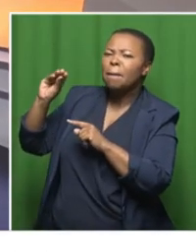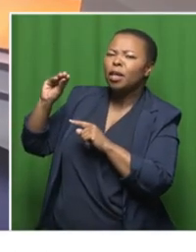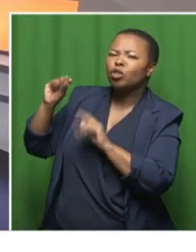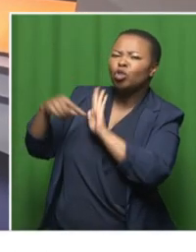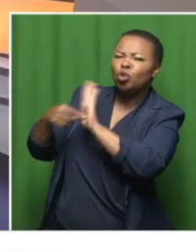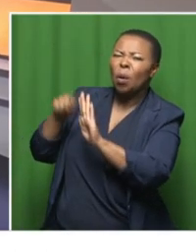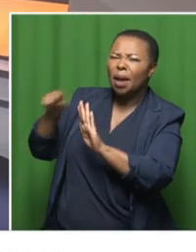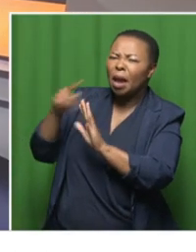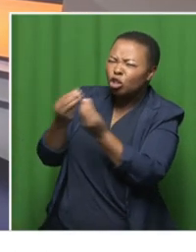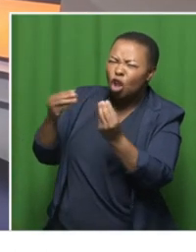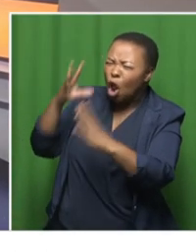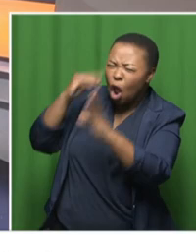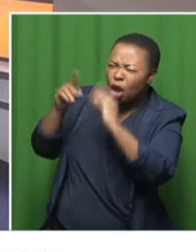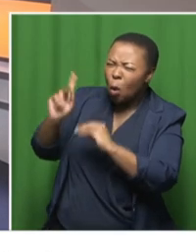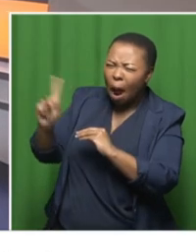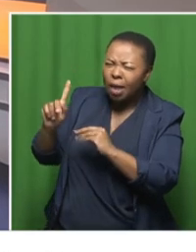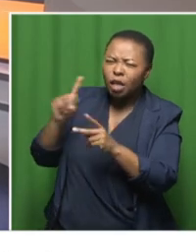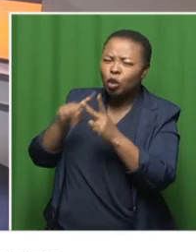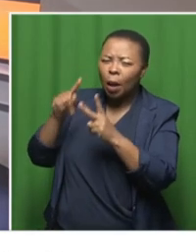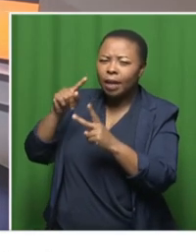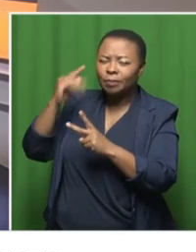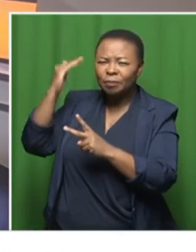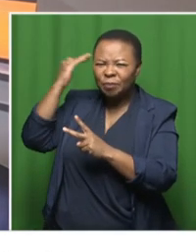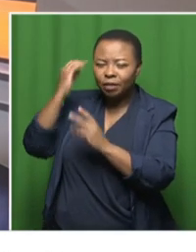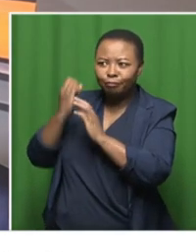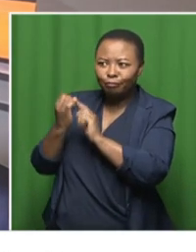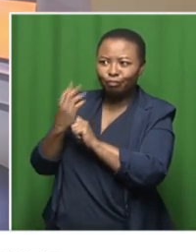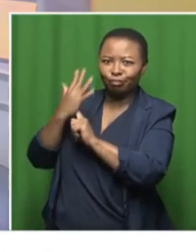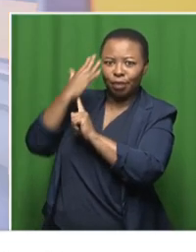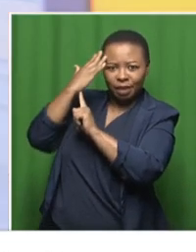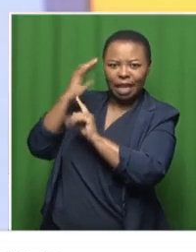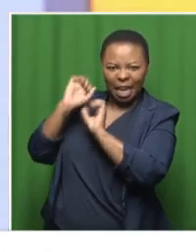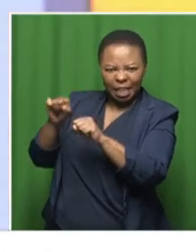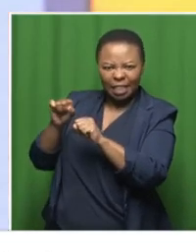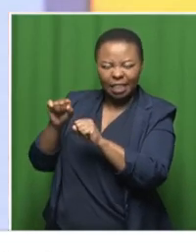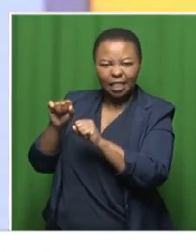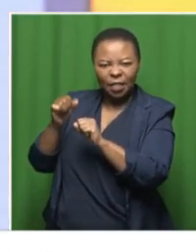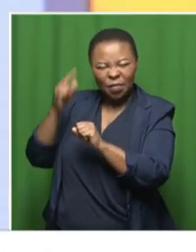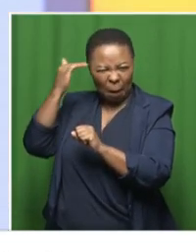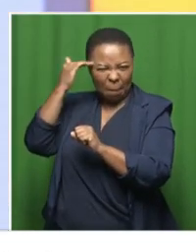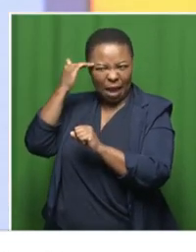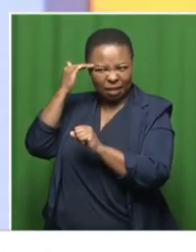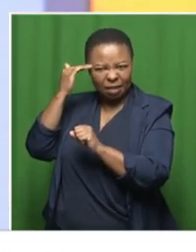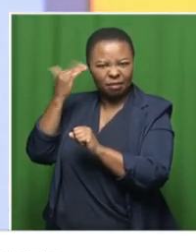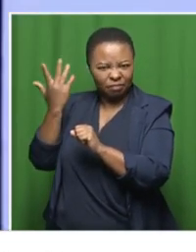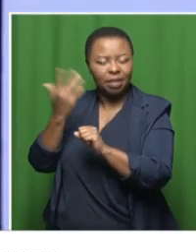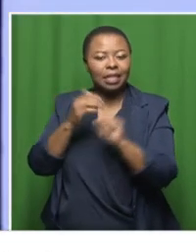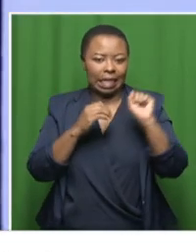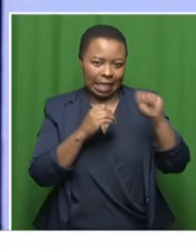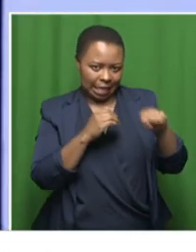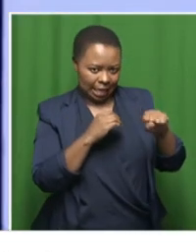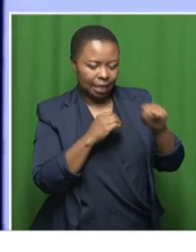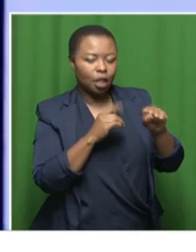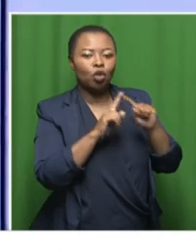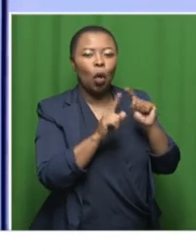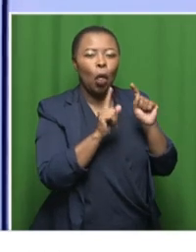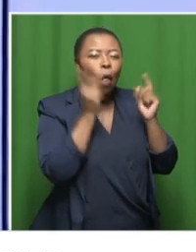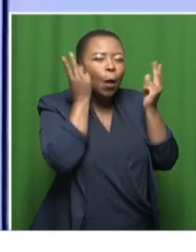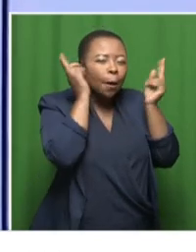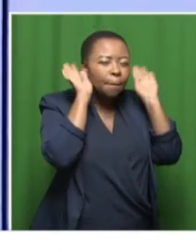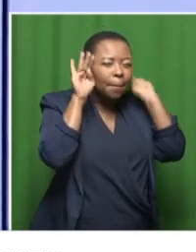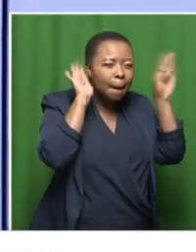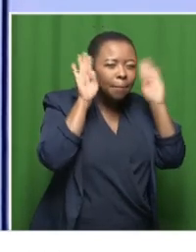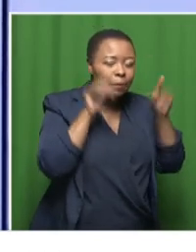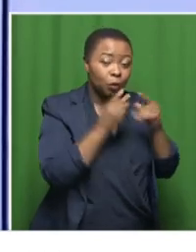the message implanted and imprinted in their minds for a long time? It is. What we're trying to do with the nursery school show, for instance, is we're going to